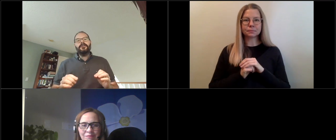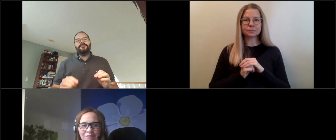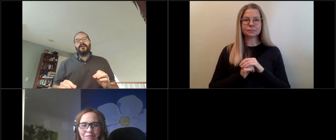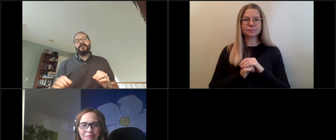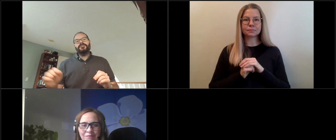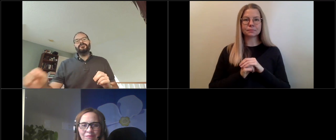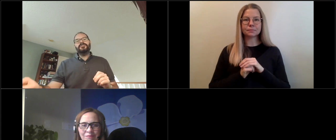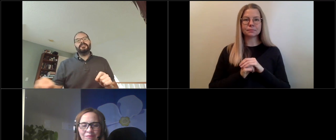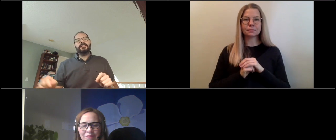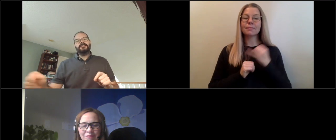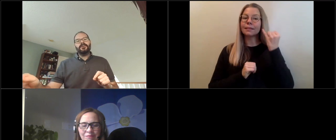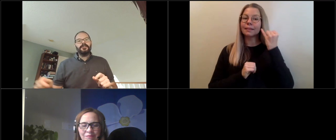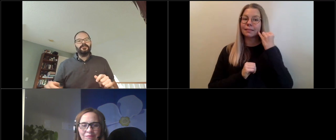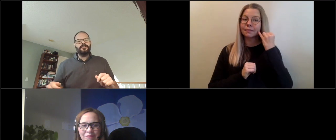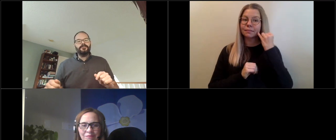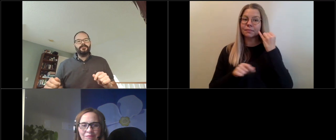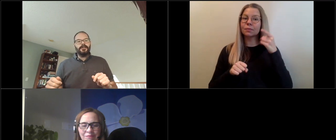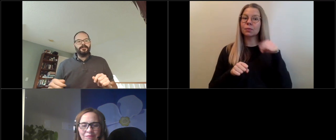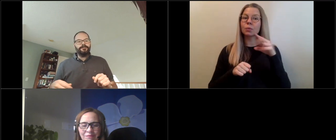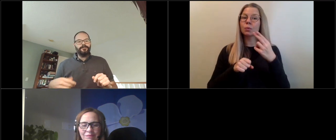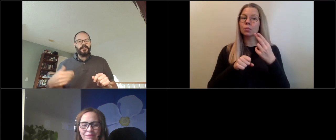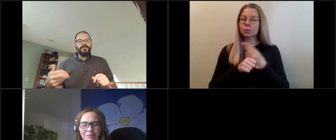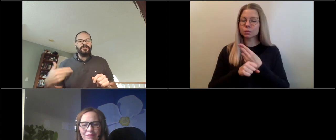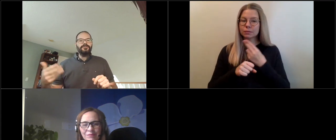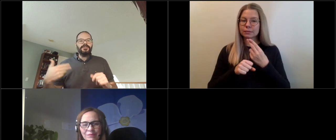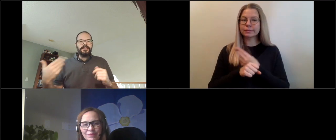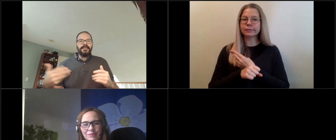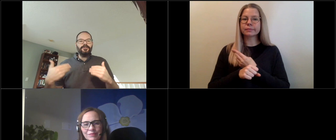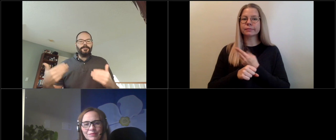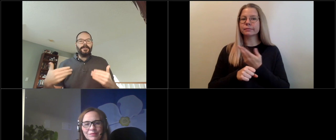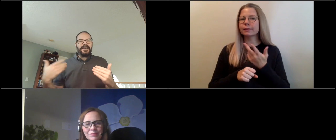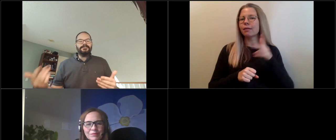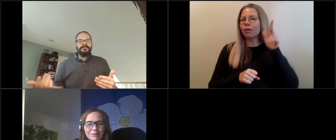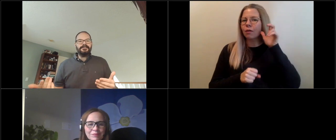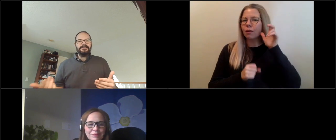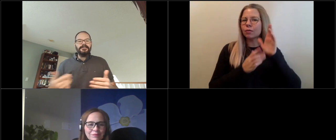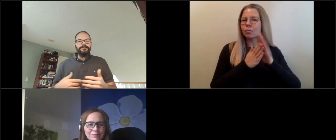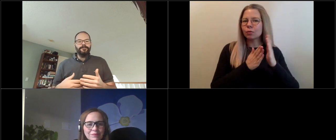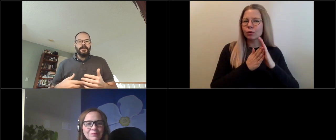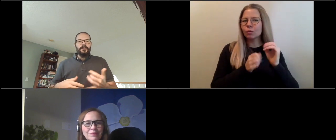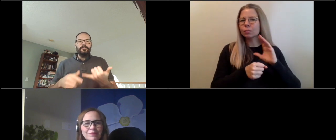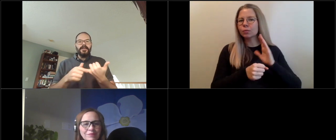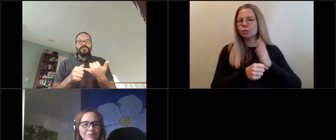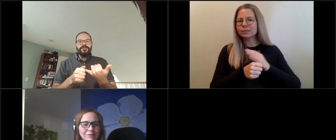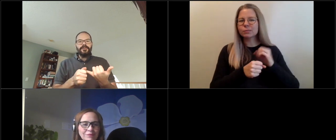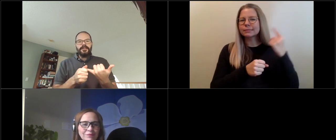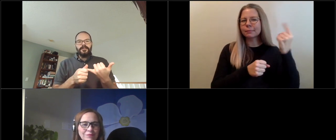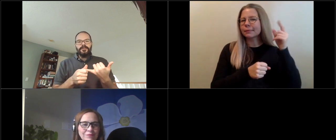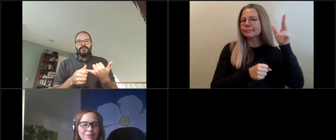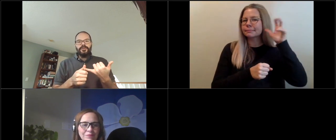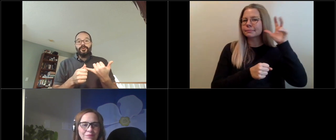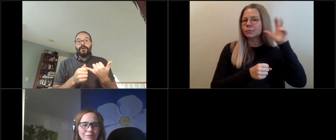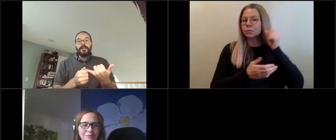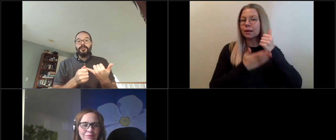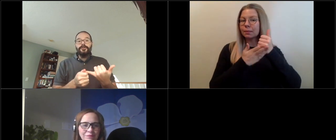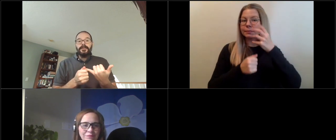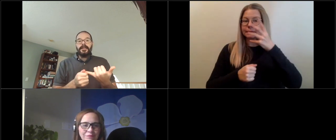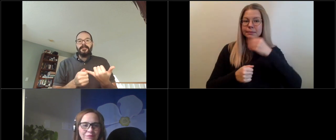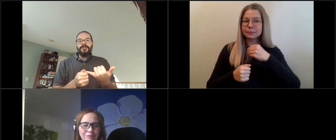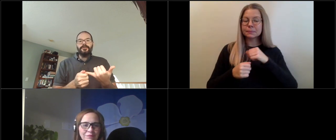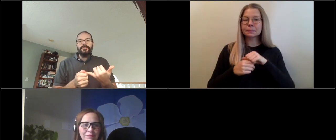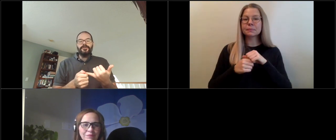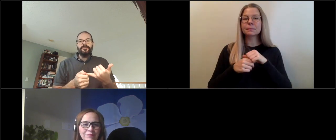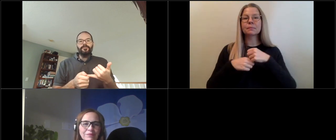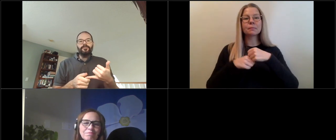are in fact using these audio cues to get you back to sleep, make sure that you're not